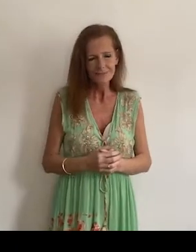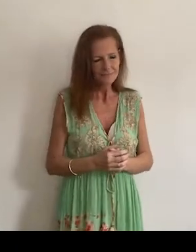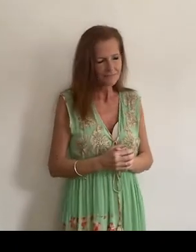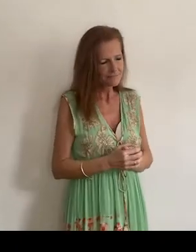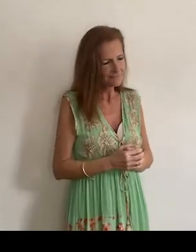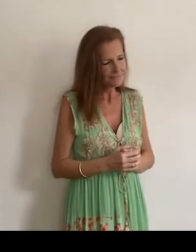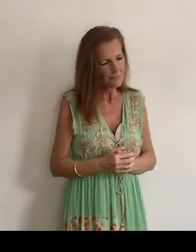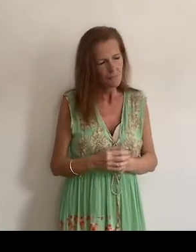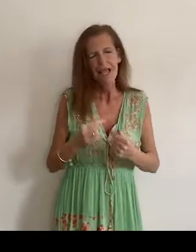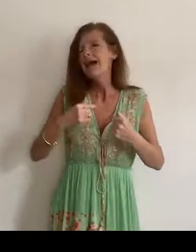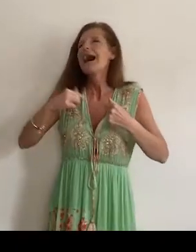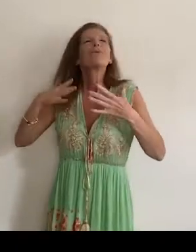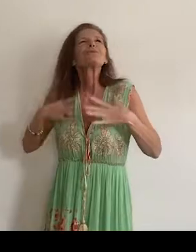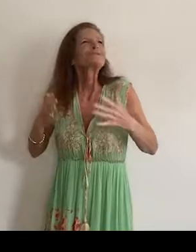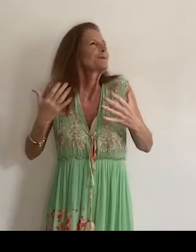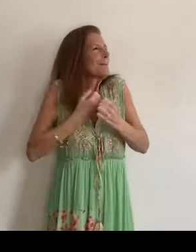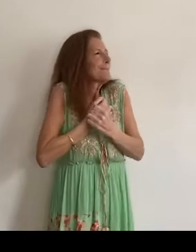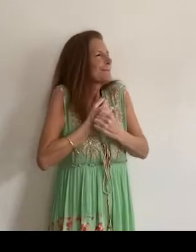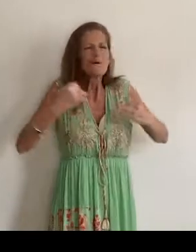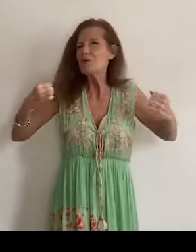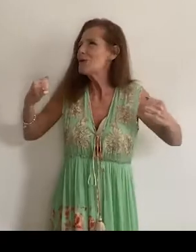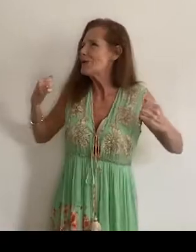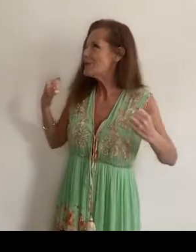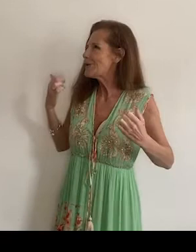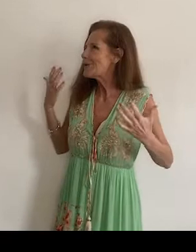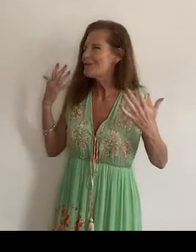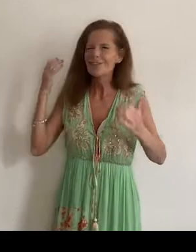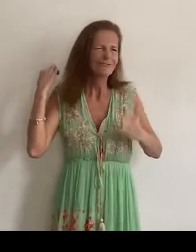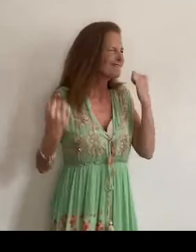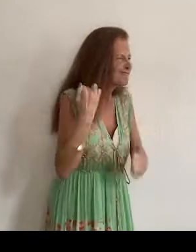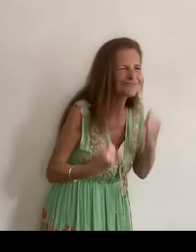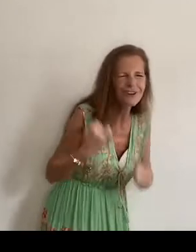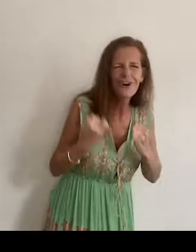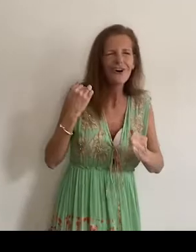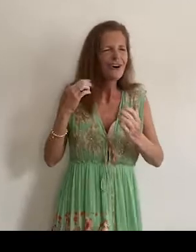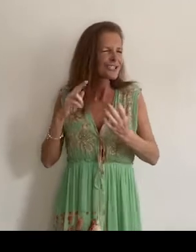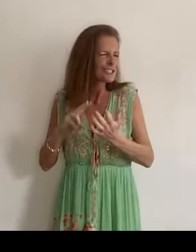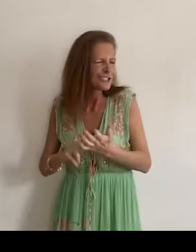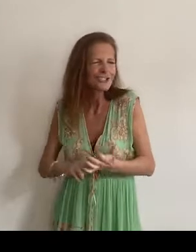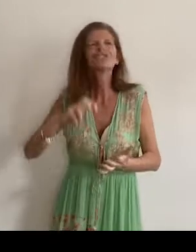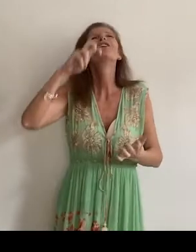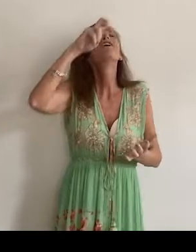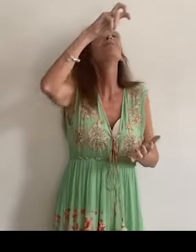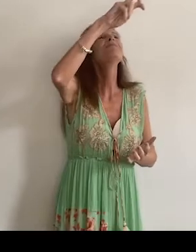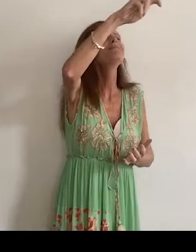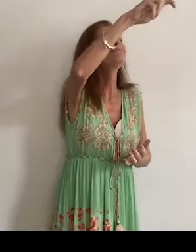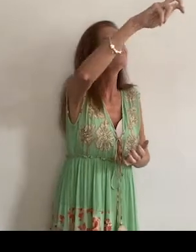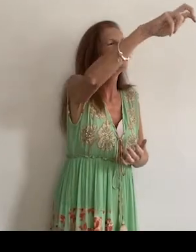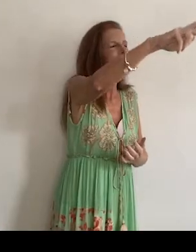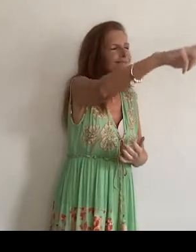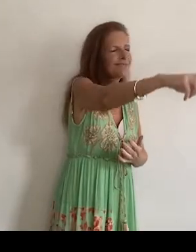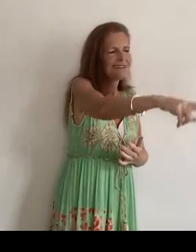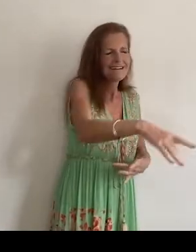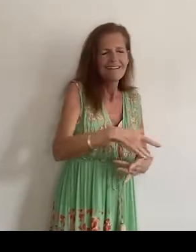I just want to move and just be able to like run and jump and spring through the air and just feel